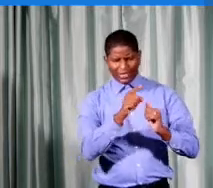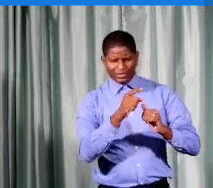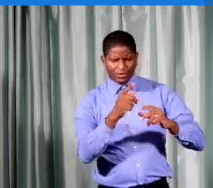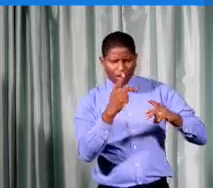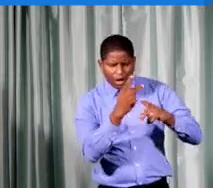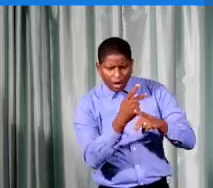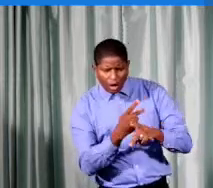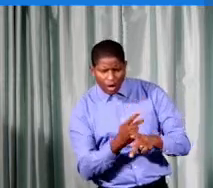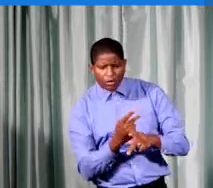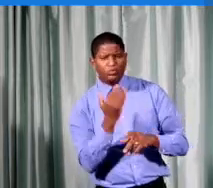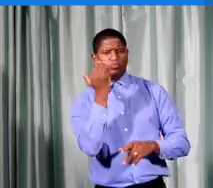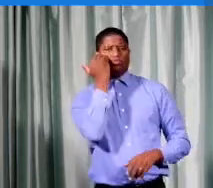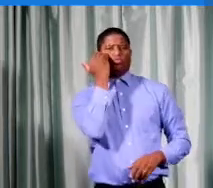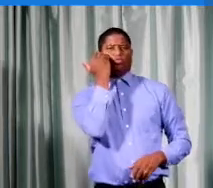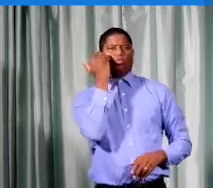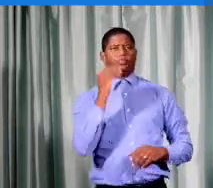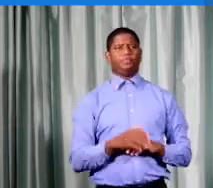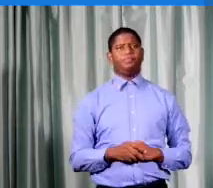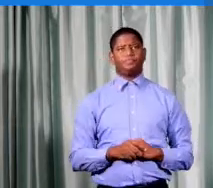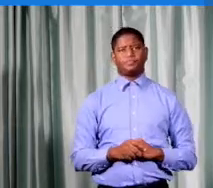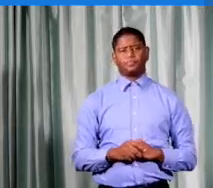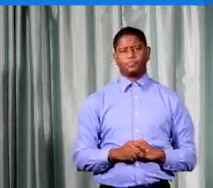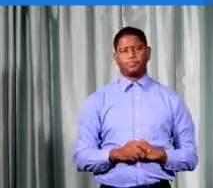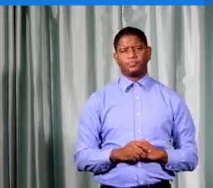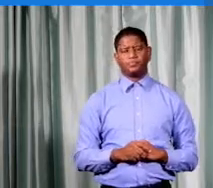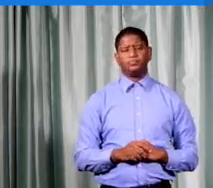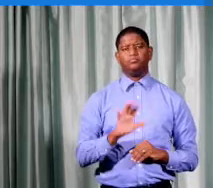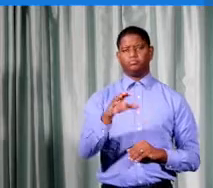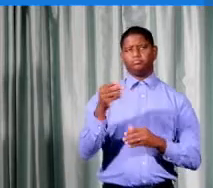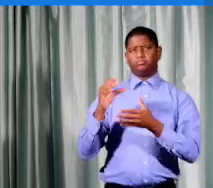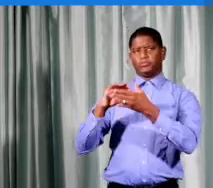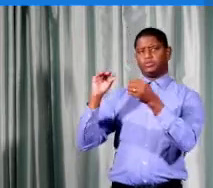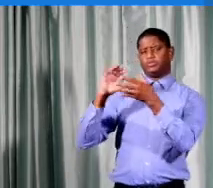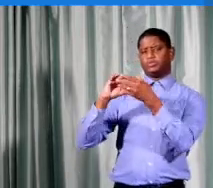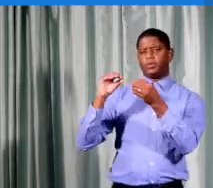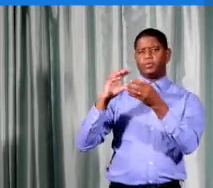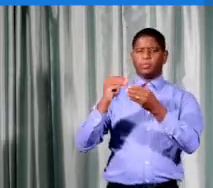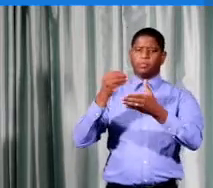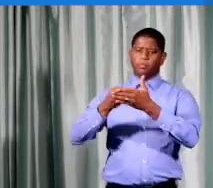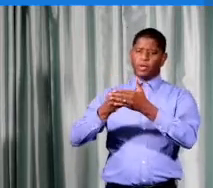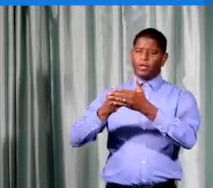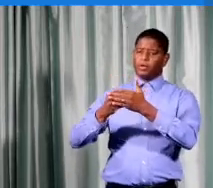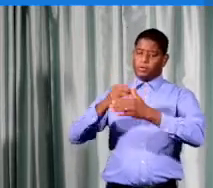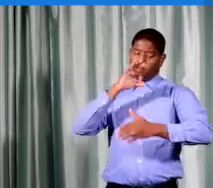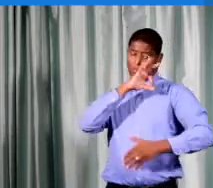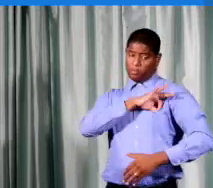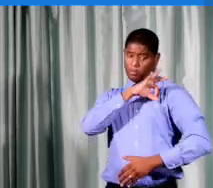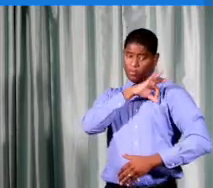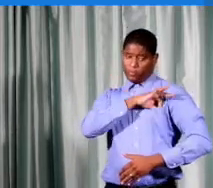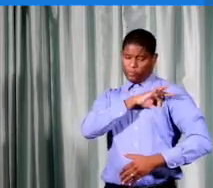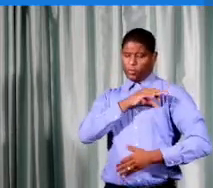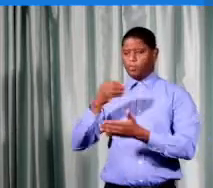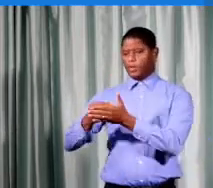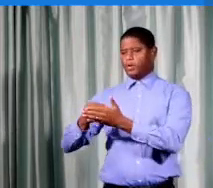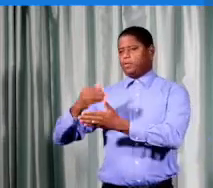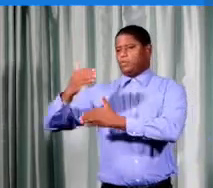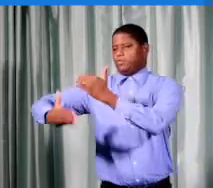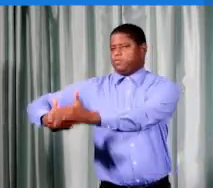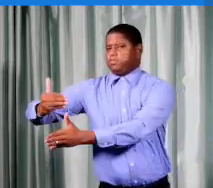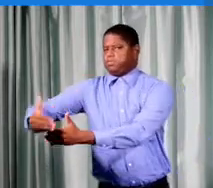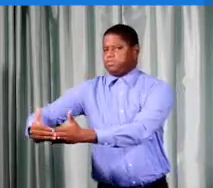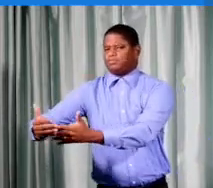Accounting profit versus cash flow. Your business is about cash flow.